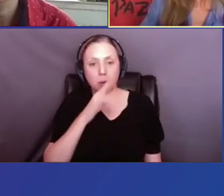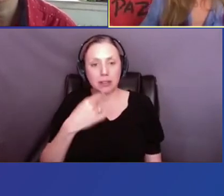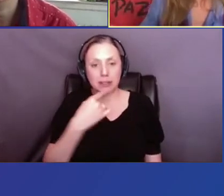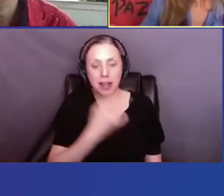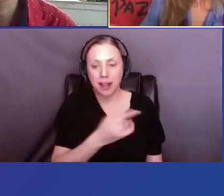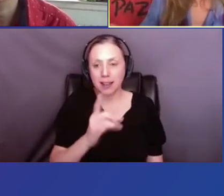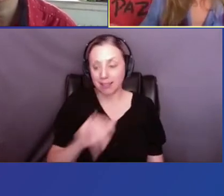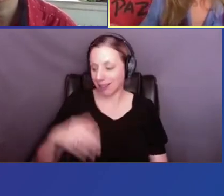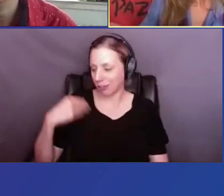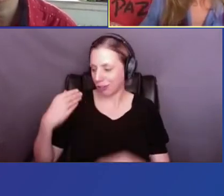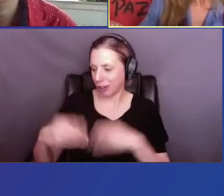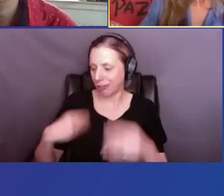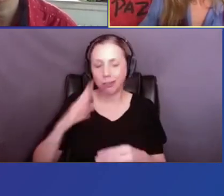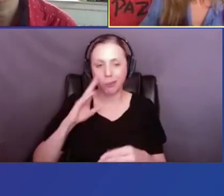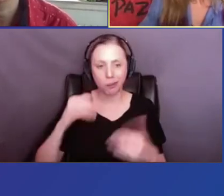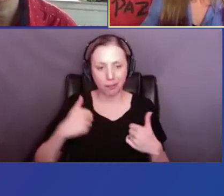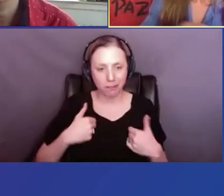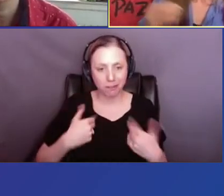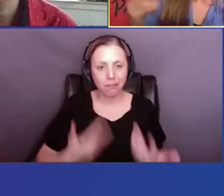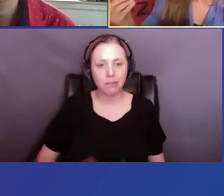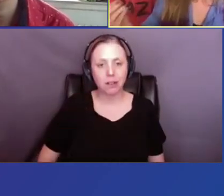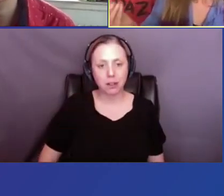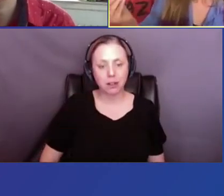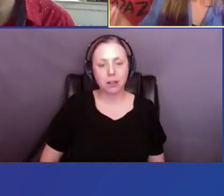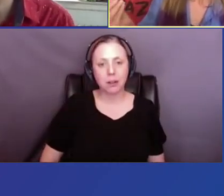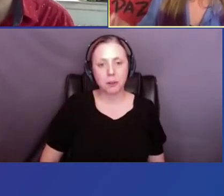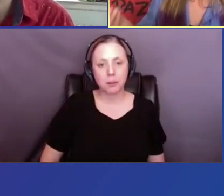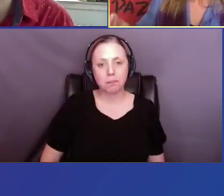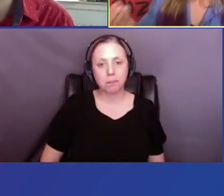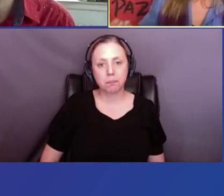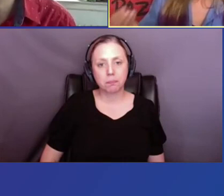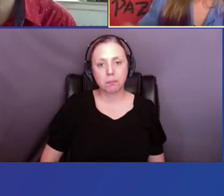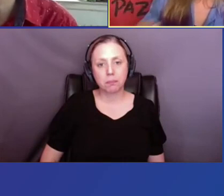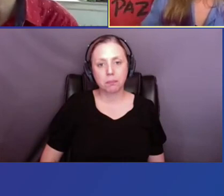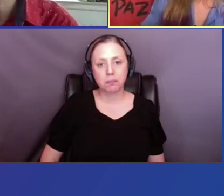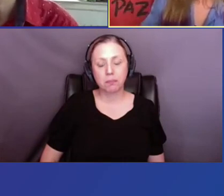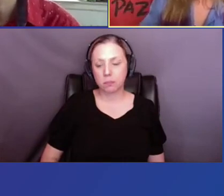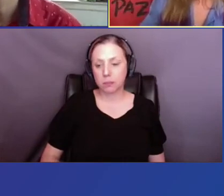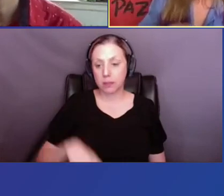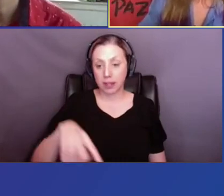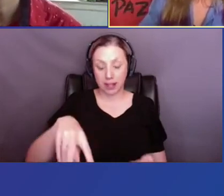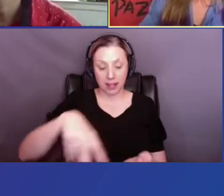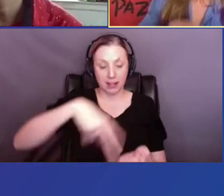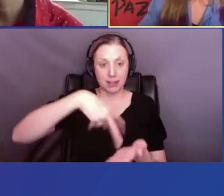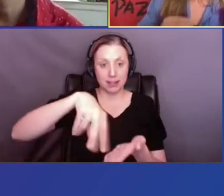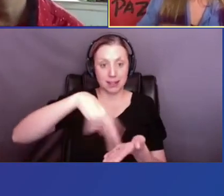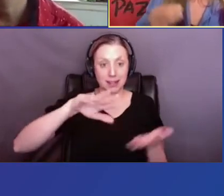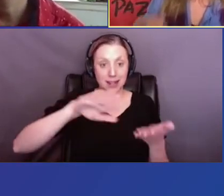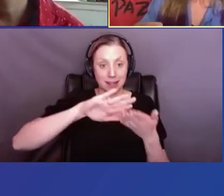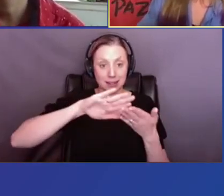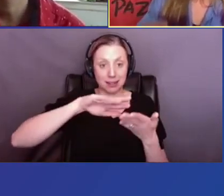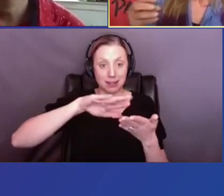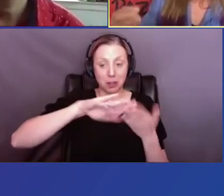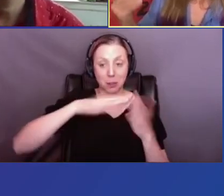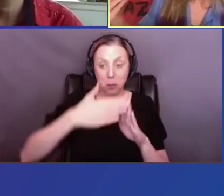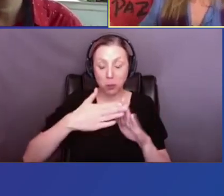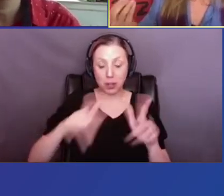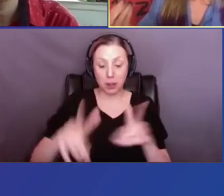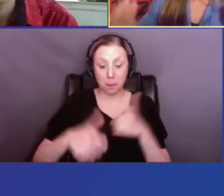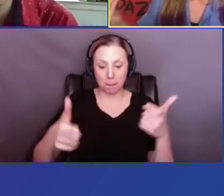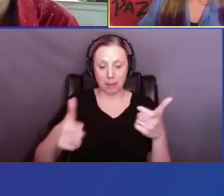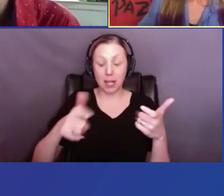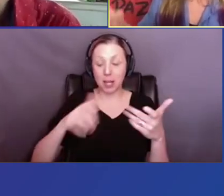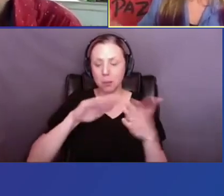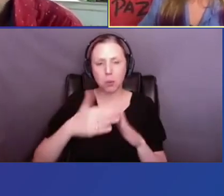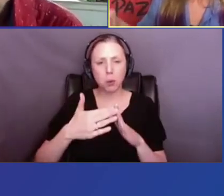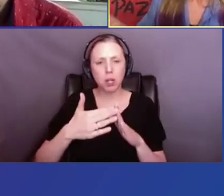gives it? And what this would mean for the bigger dance community right now, the Dance NYC, how they